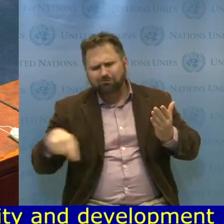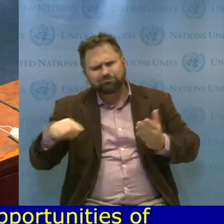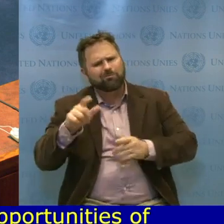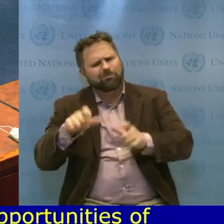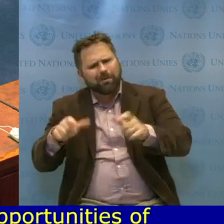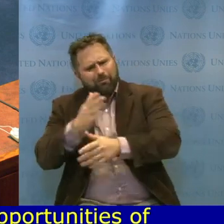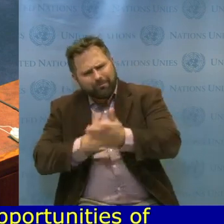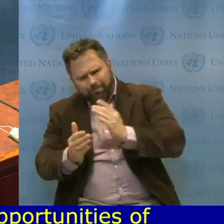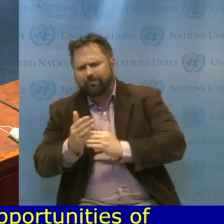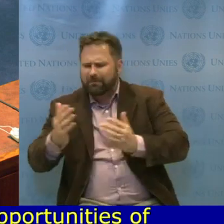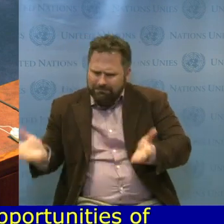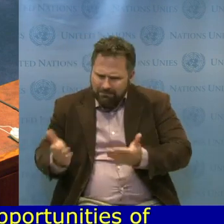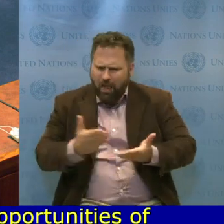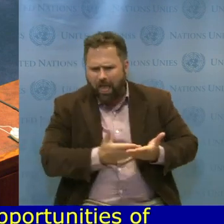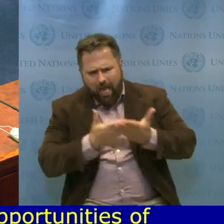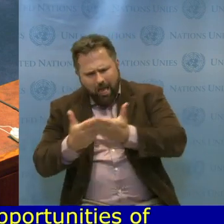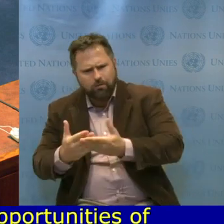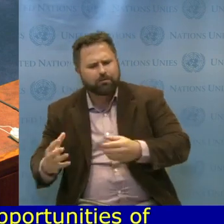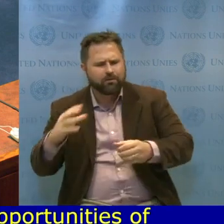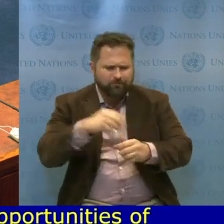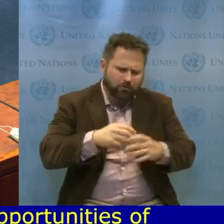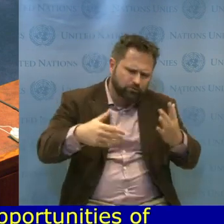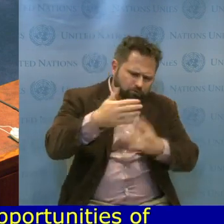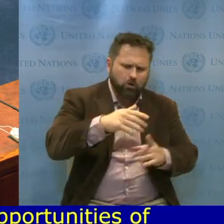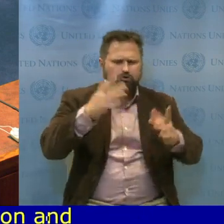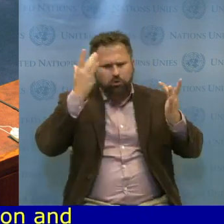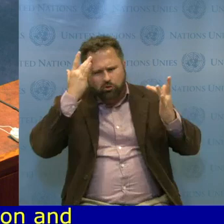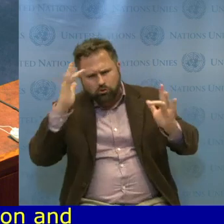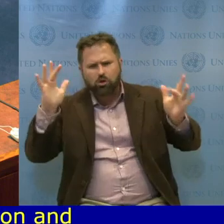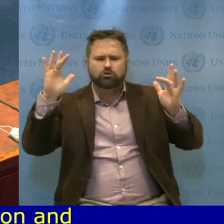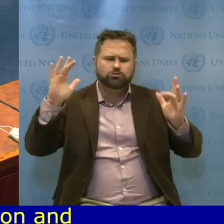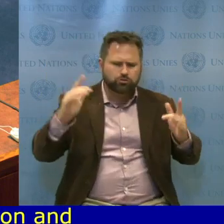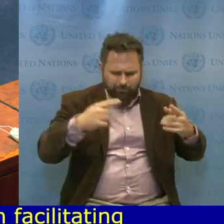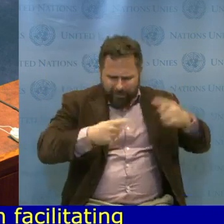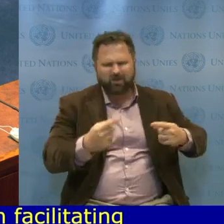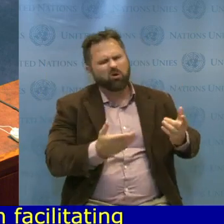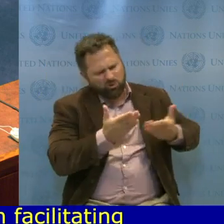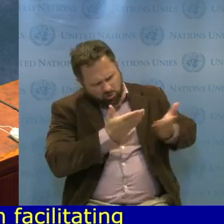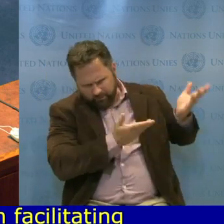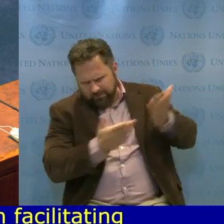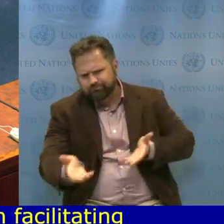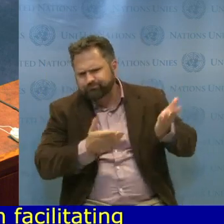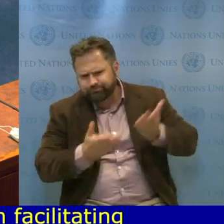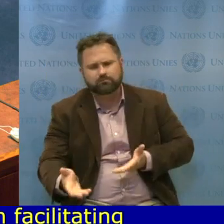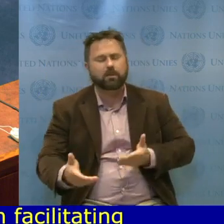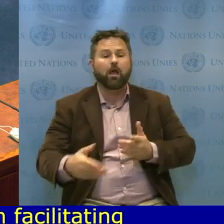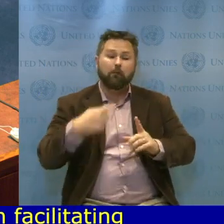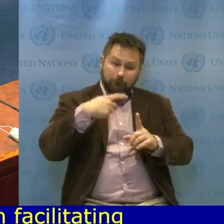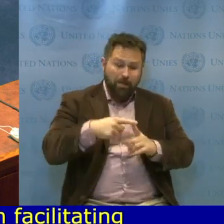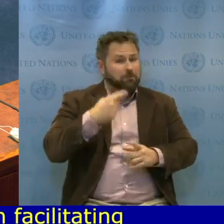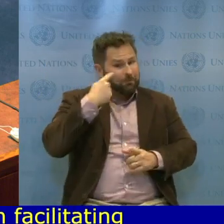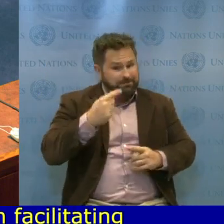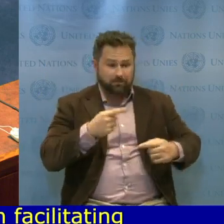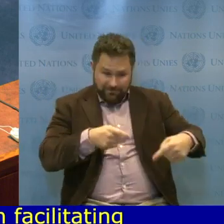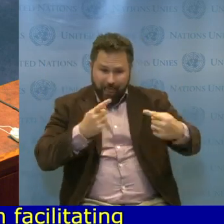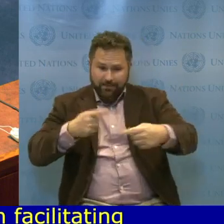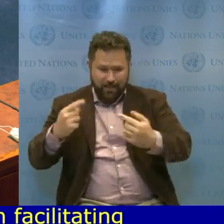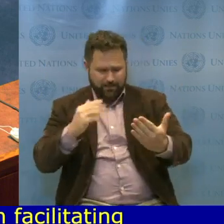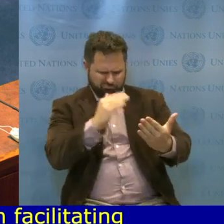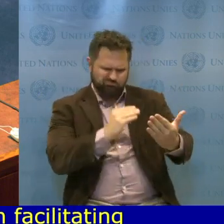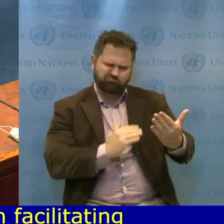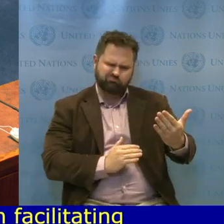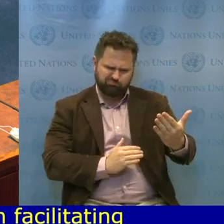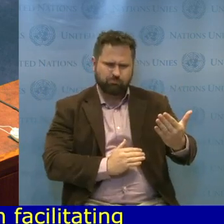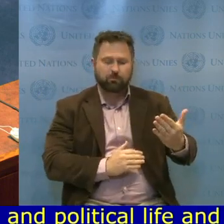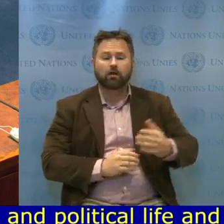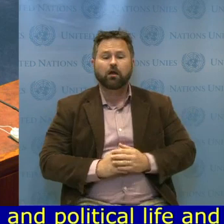and political life and in provision of services to persons with disabilities. It also identifies challenges and gaps in this area. In Armenia, Ministry of